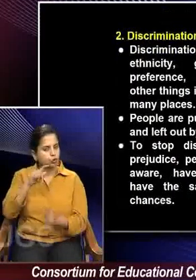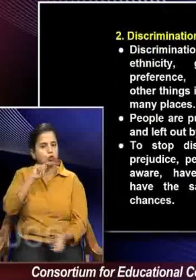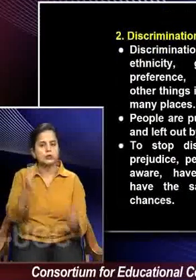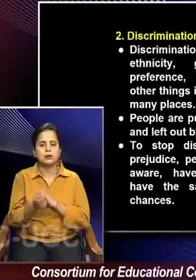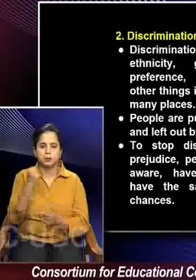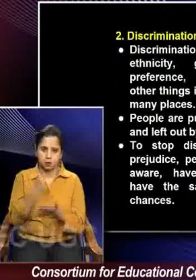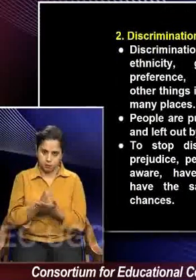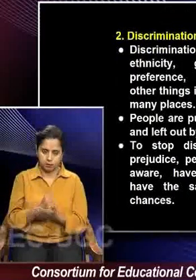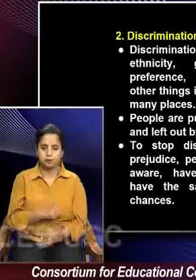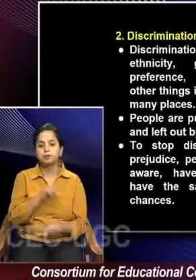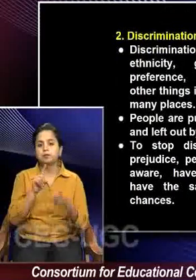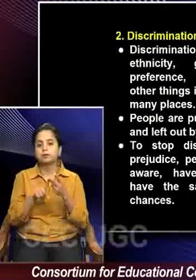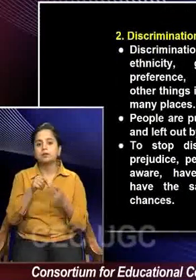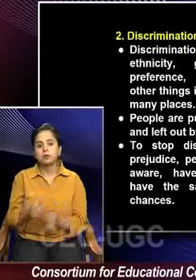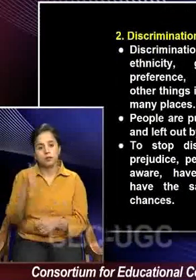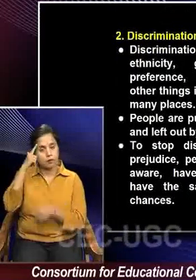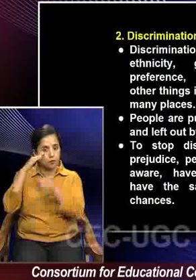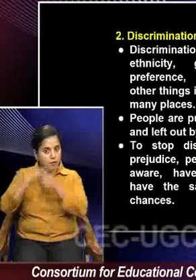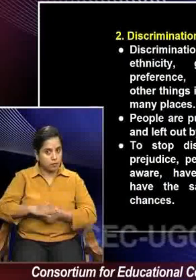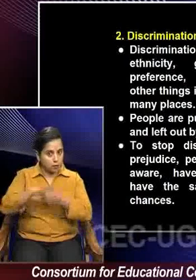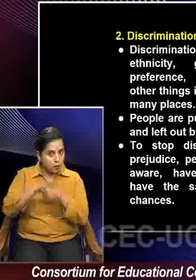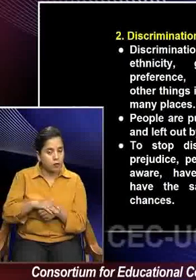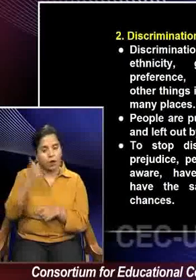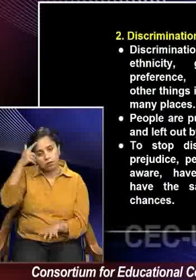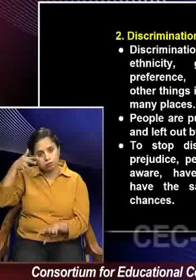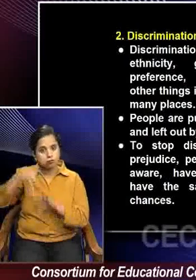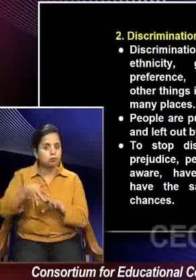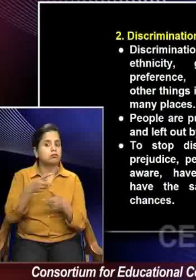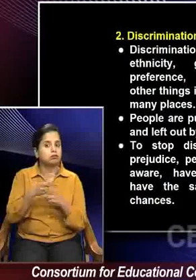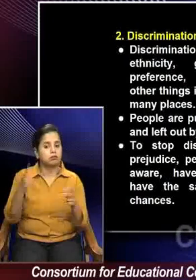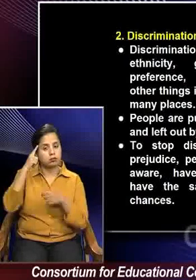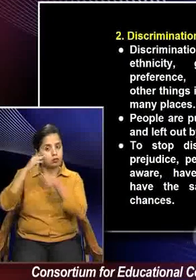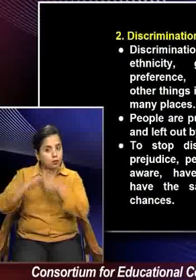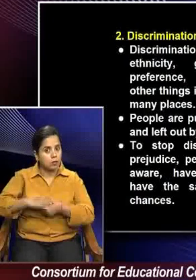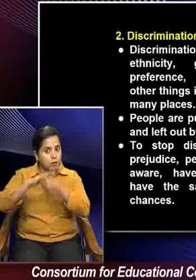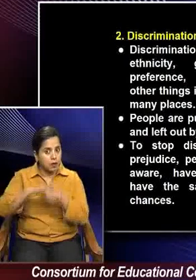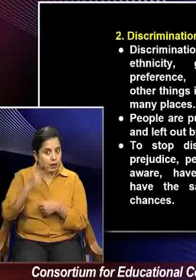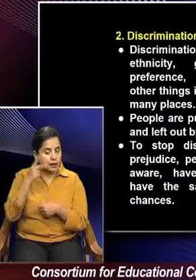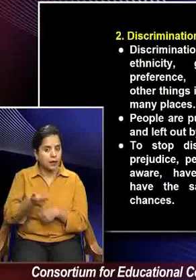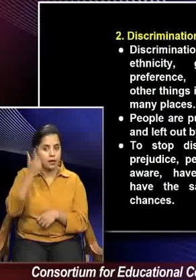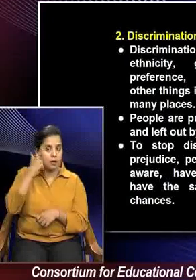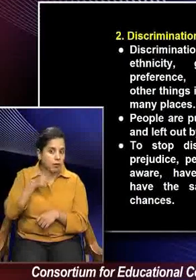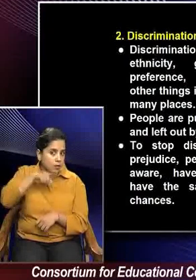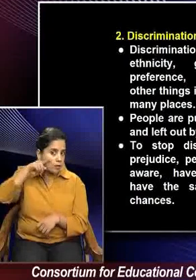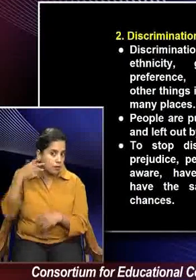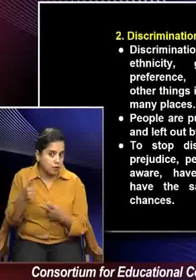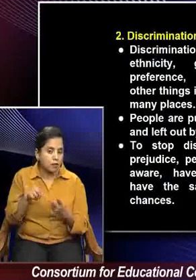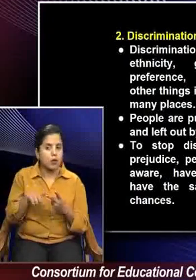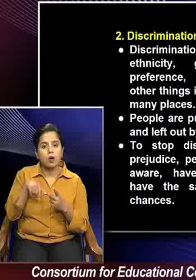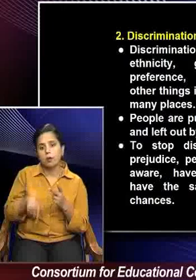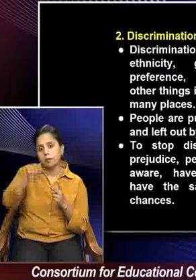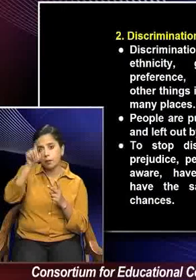Secondly, discrimination and the prejudice. Discrimination based on race,